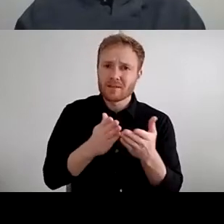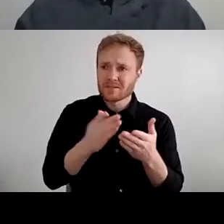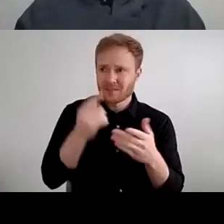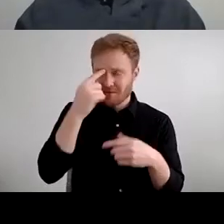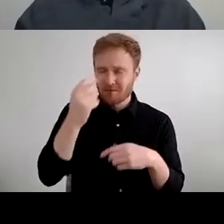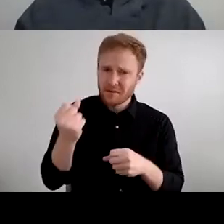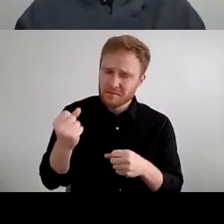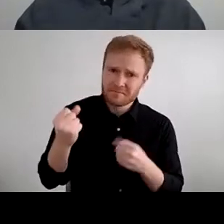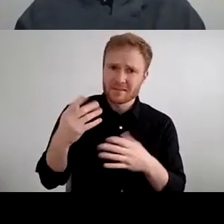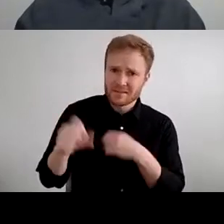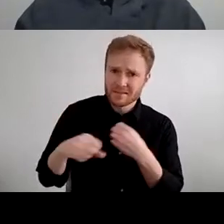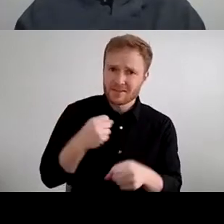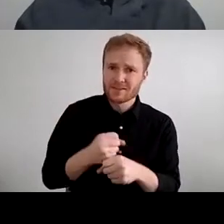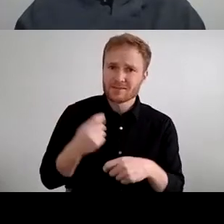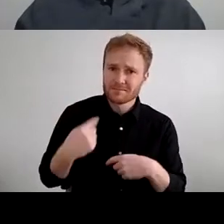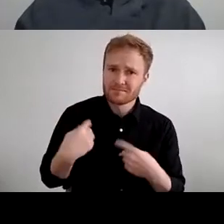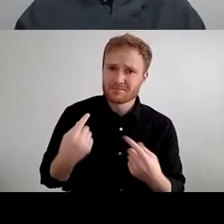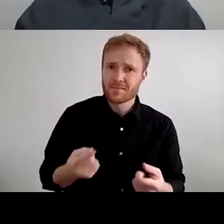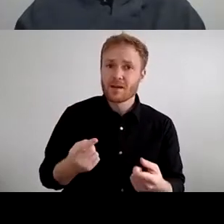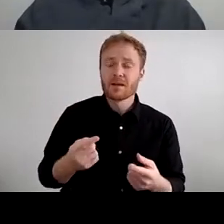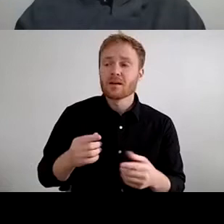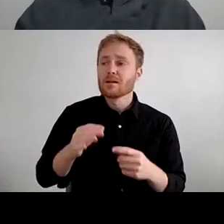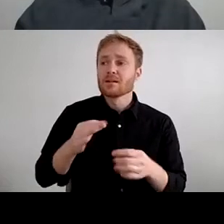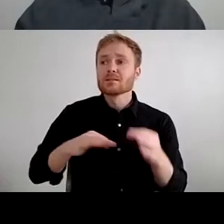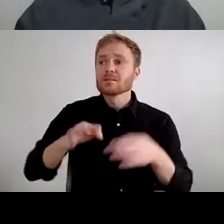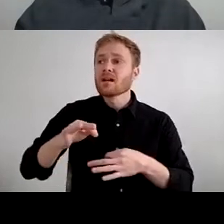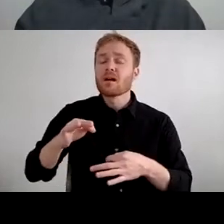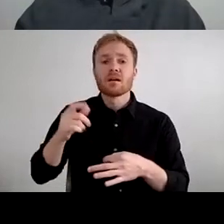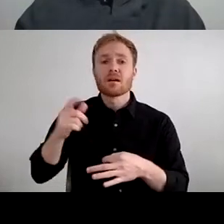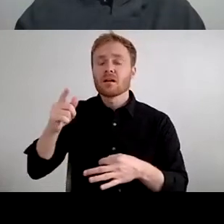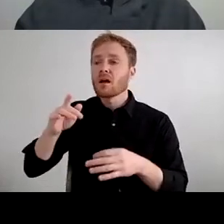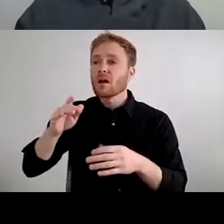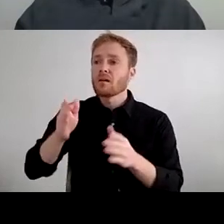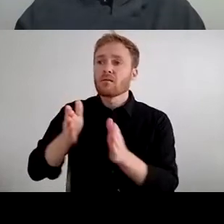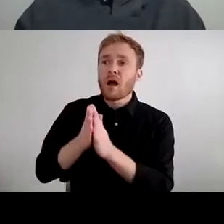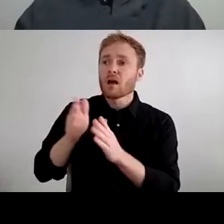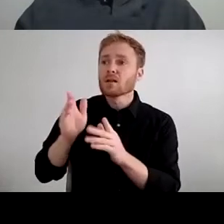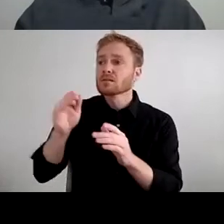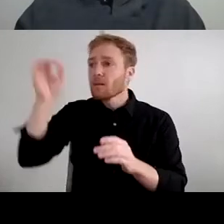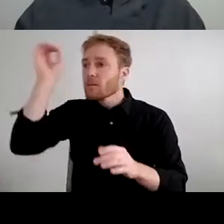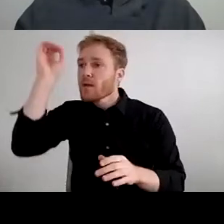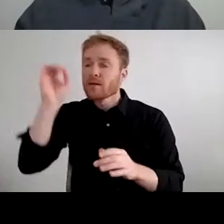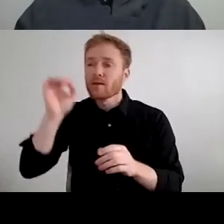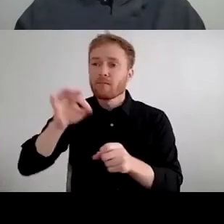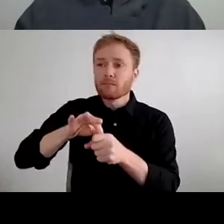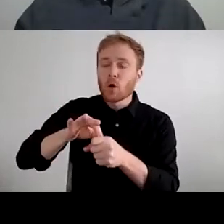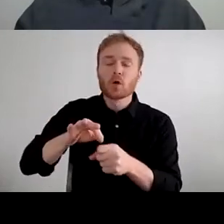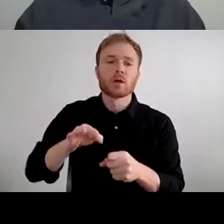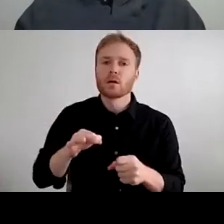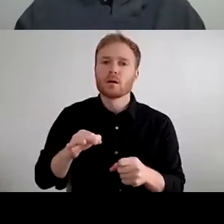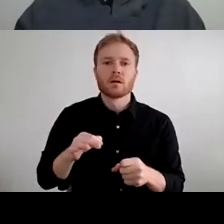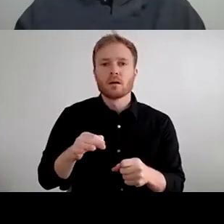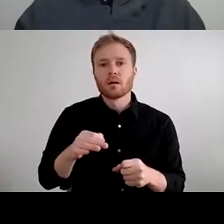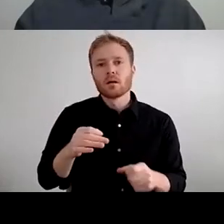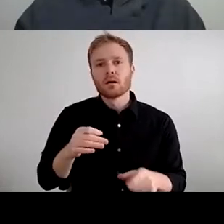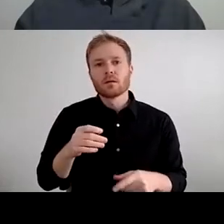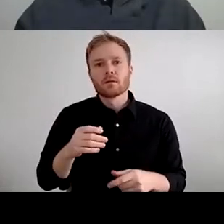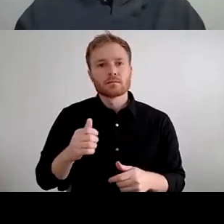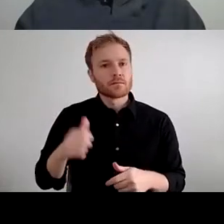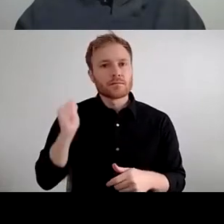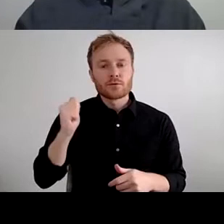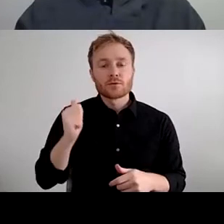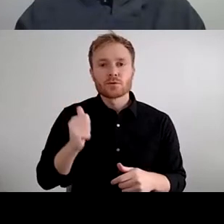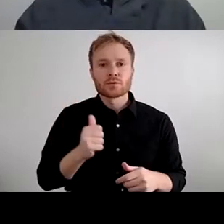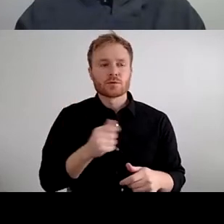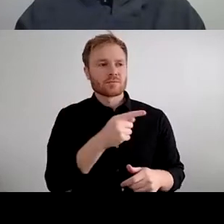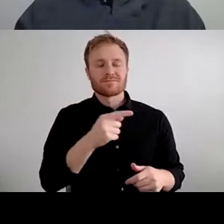public input and democracy, we are met with the opposite. We are forced to watch while an incompetent mayor ignores the most